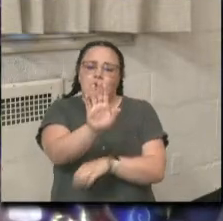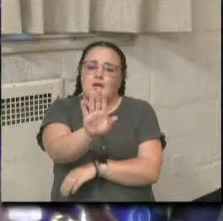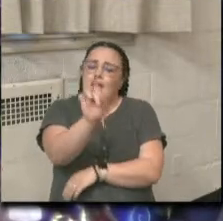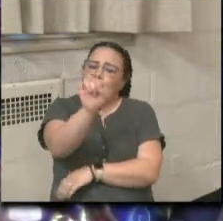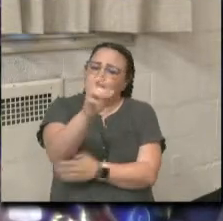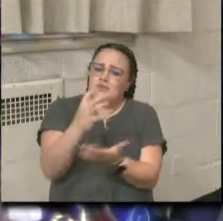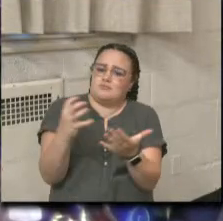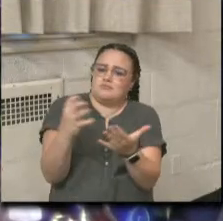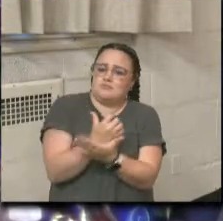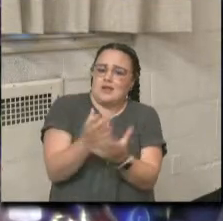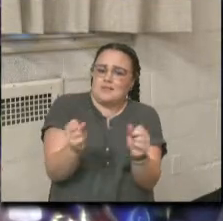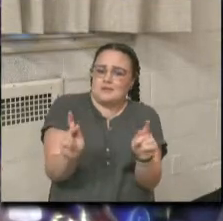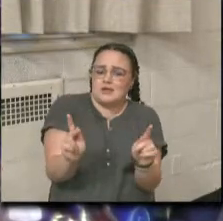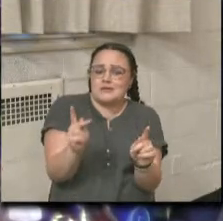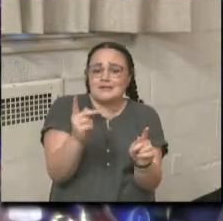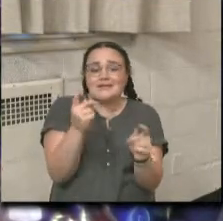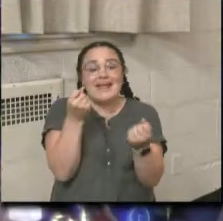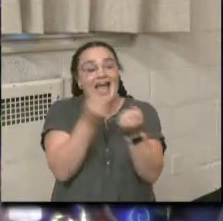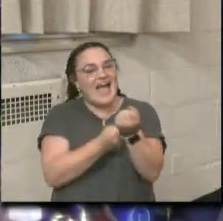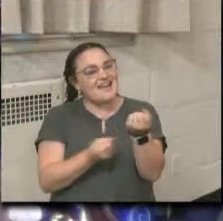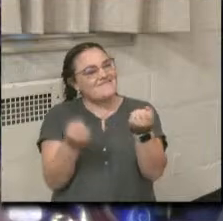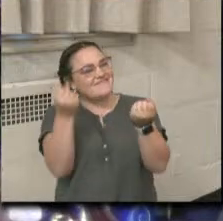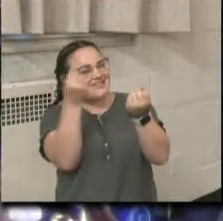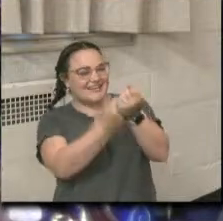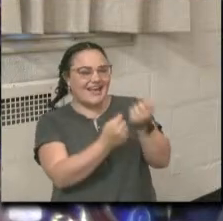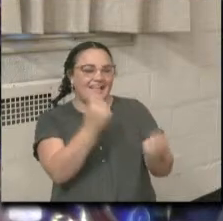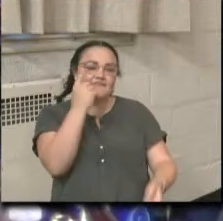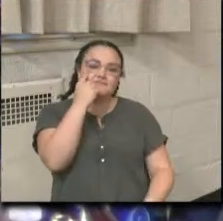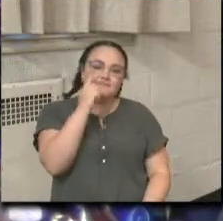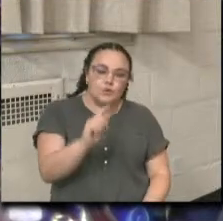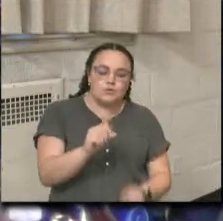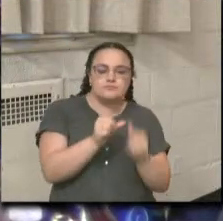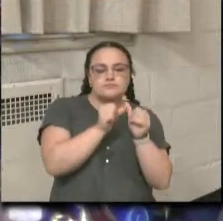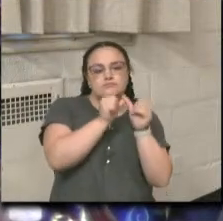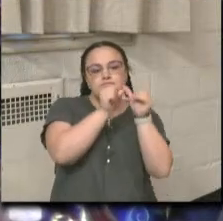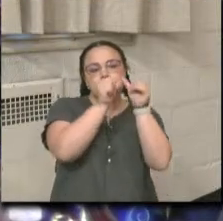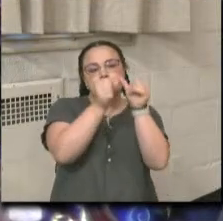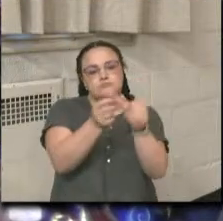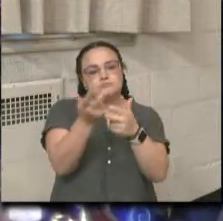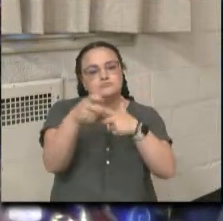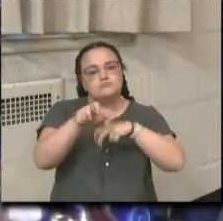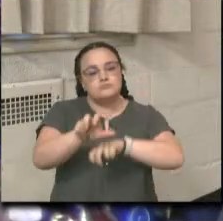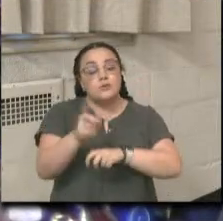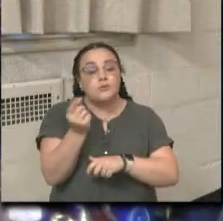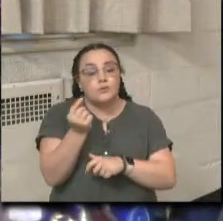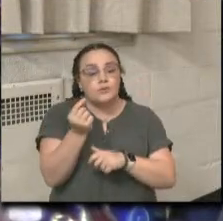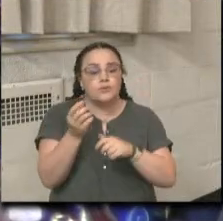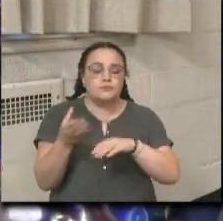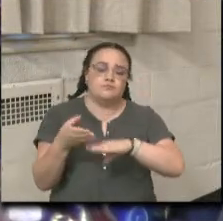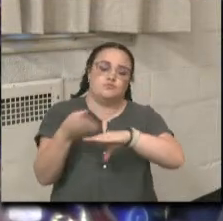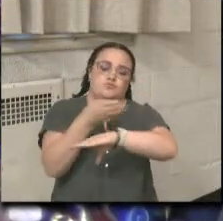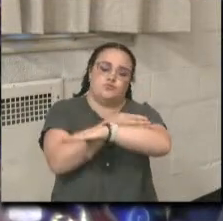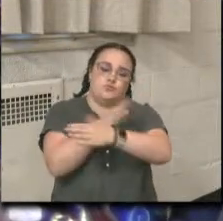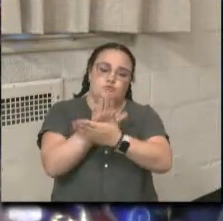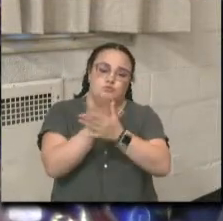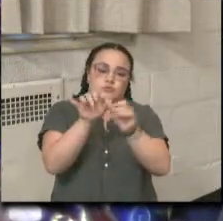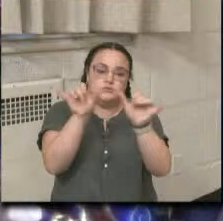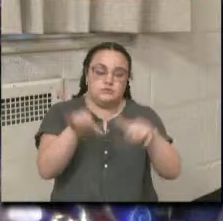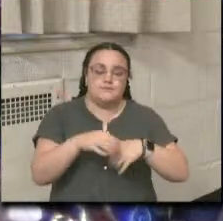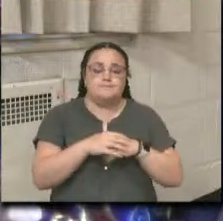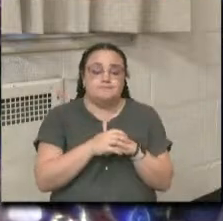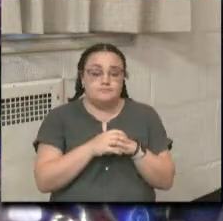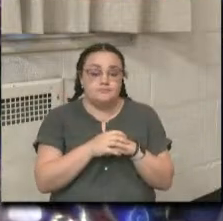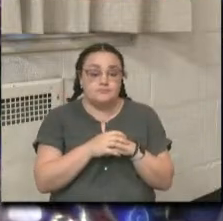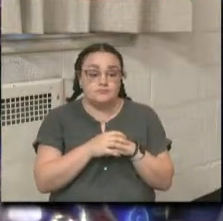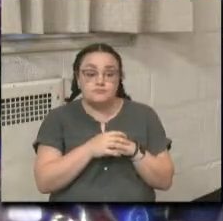this opportunity to advocate for the continued efforts needed to elevate our school system. Now, somebody needs to